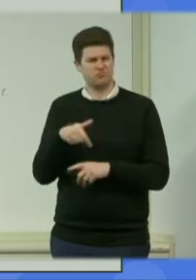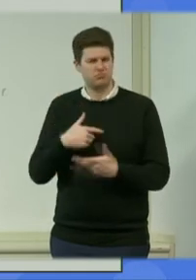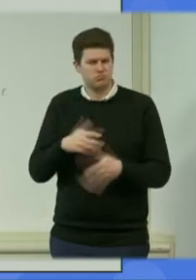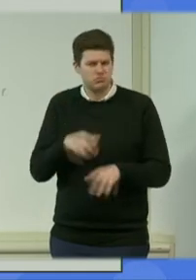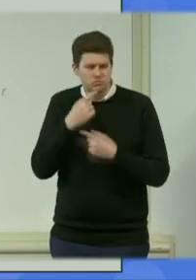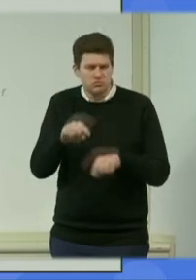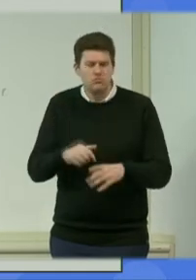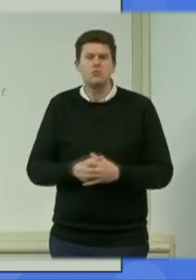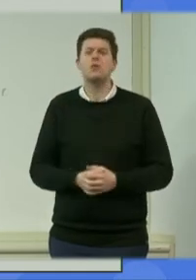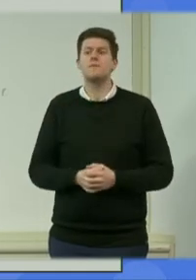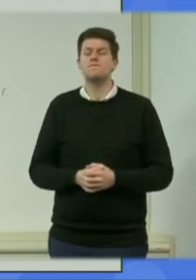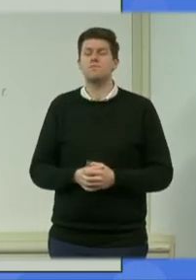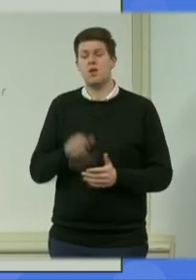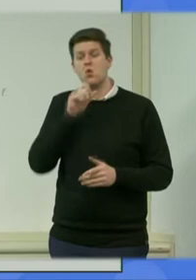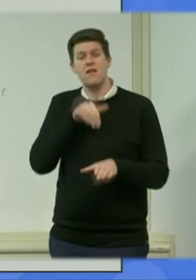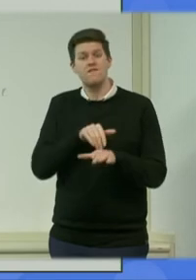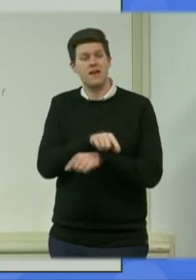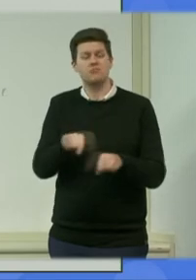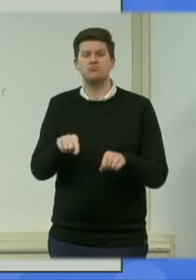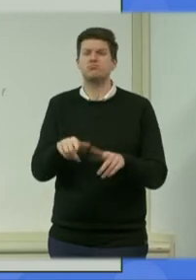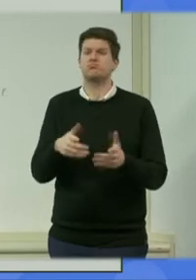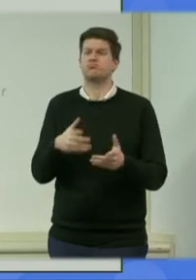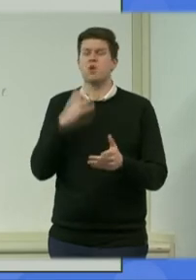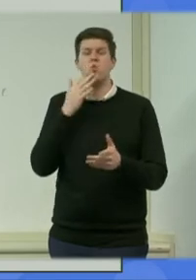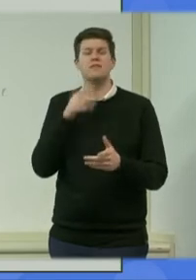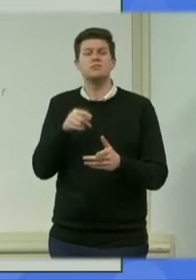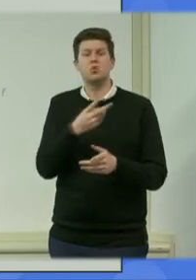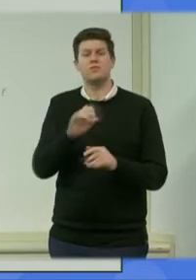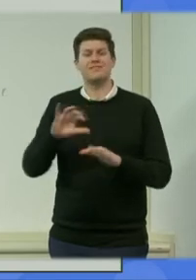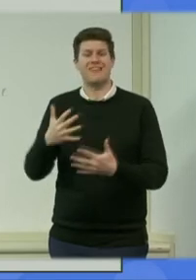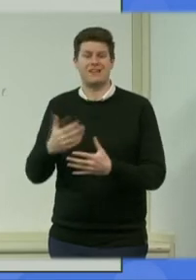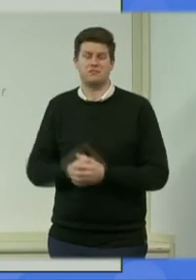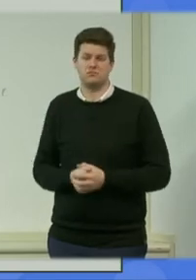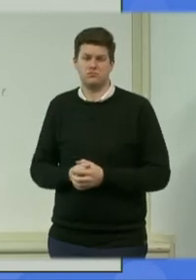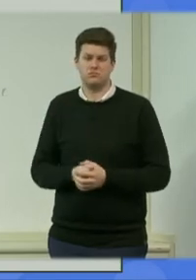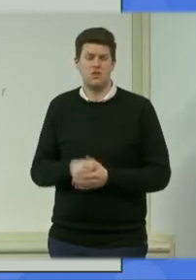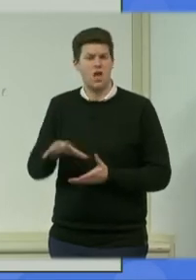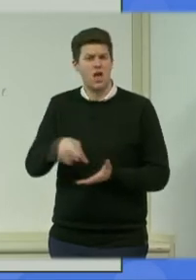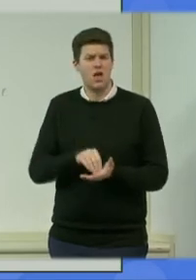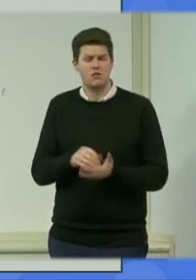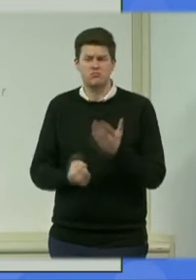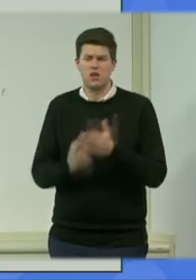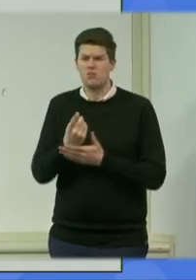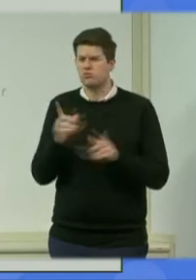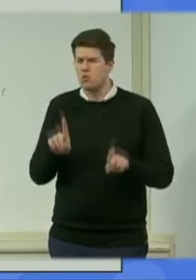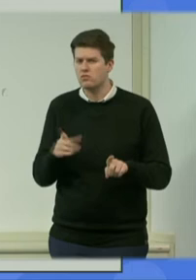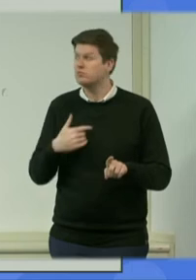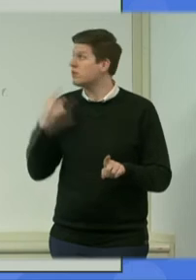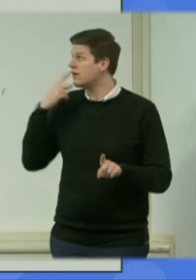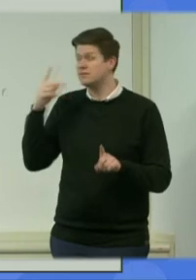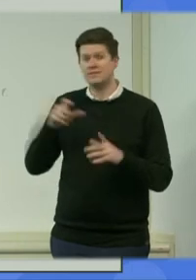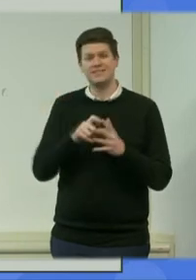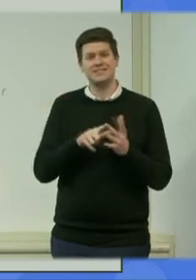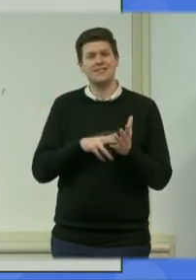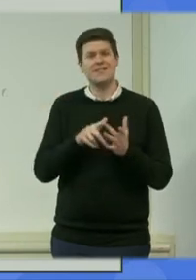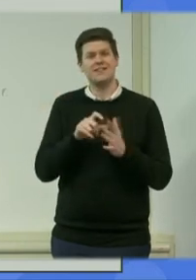in 2010. And what happened to these incomes? Two sorts of incomes I'm going to show you. Dividend income that people get